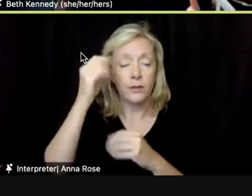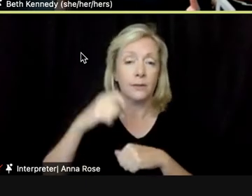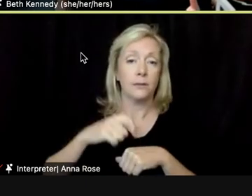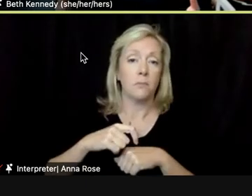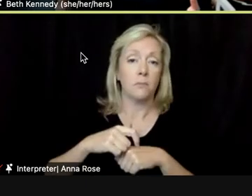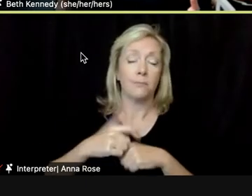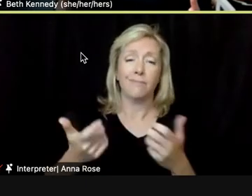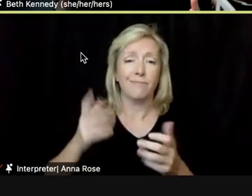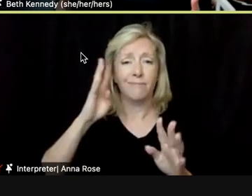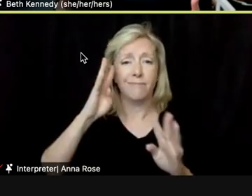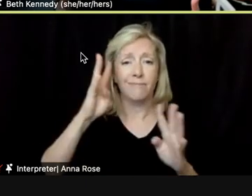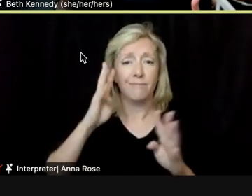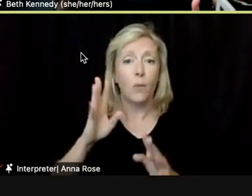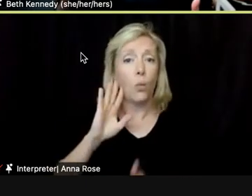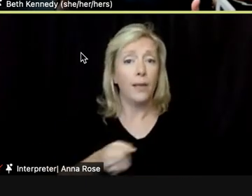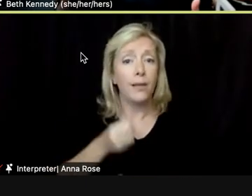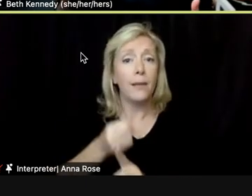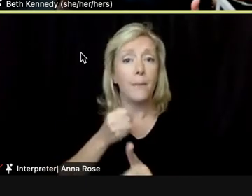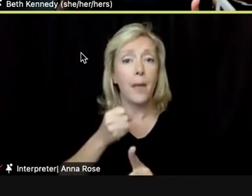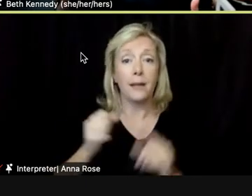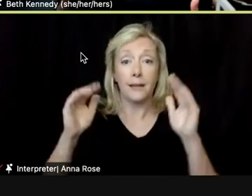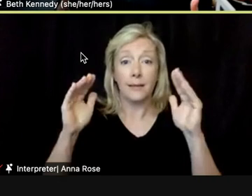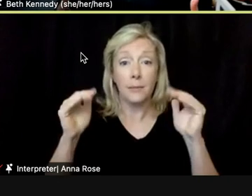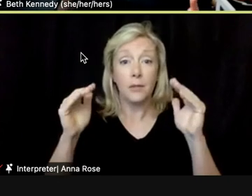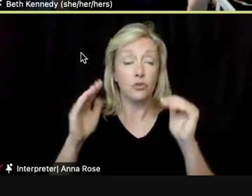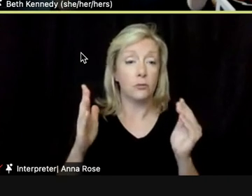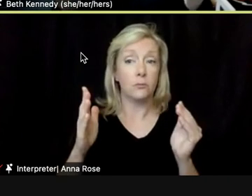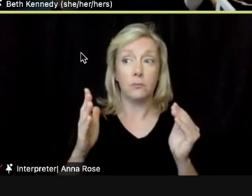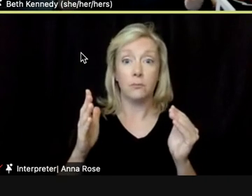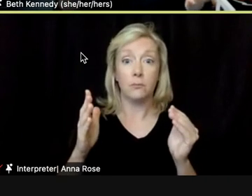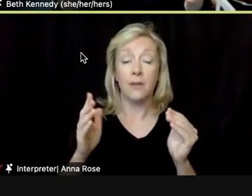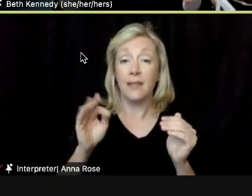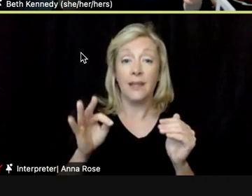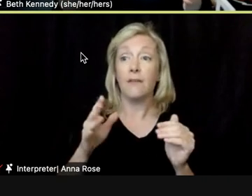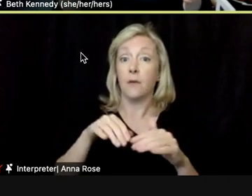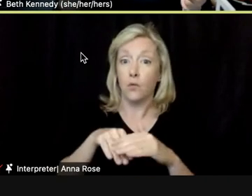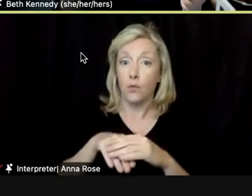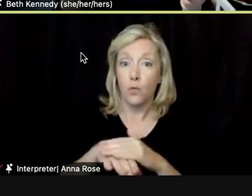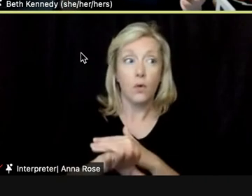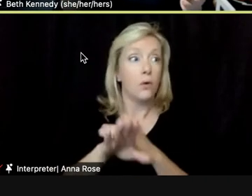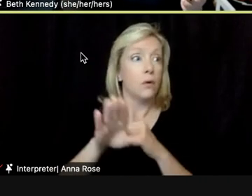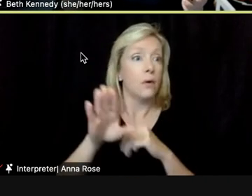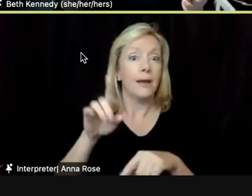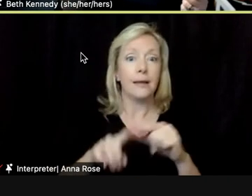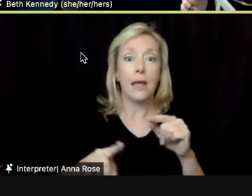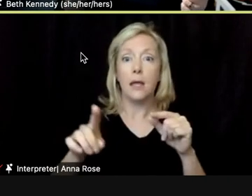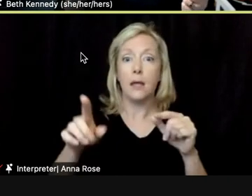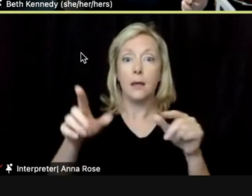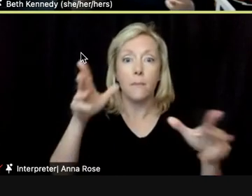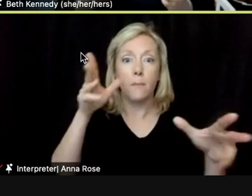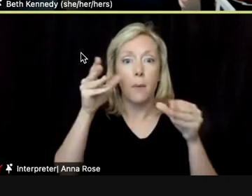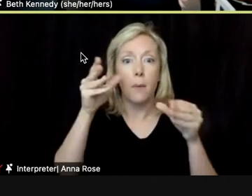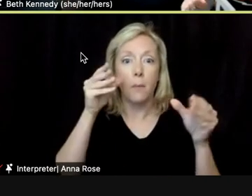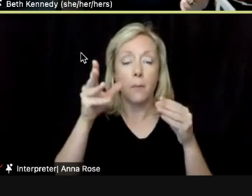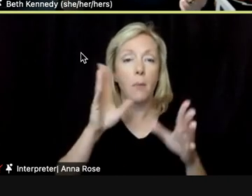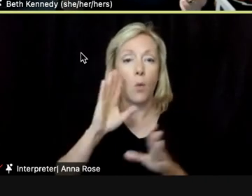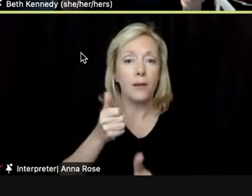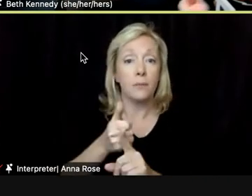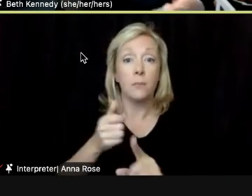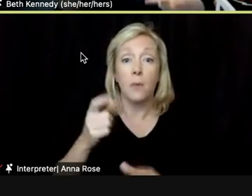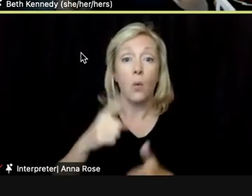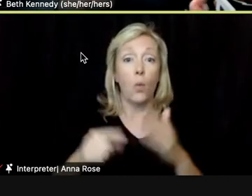that is going to impact anticipation, right? If you can't get information incidentally like that from